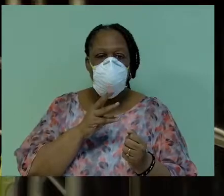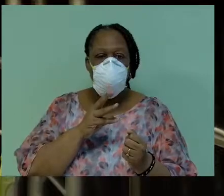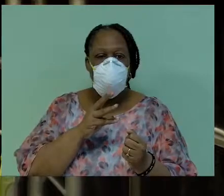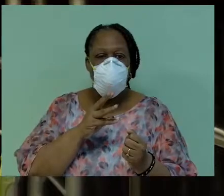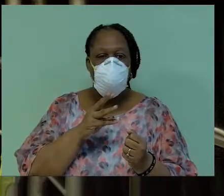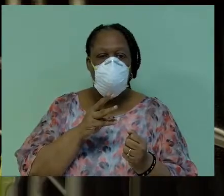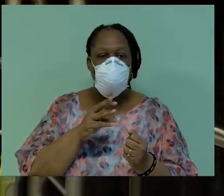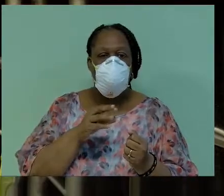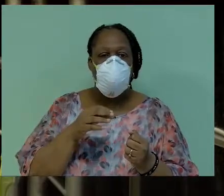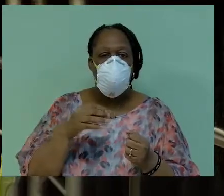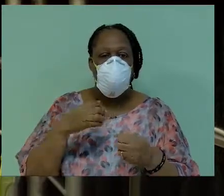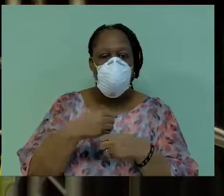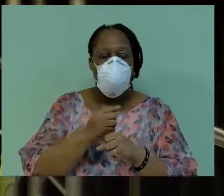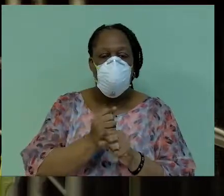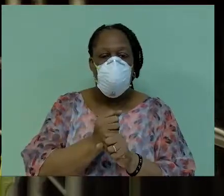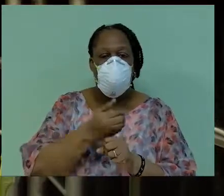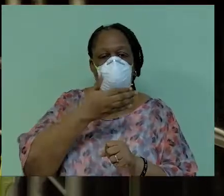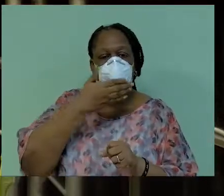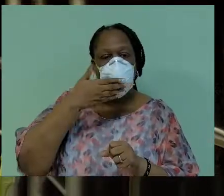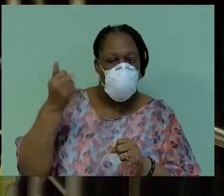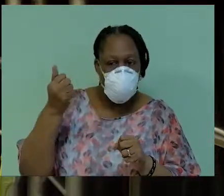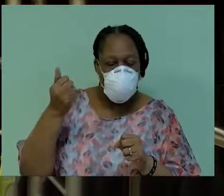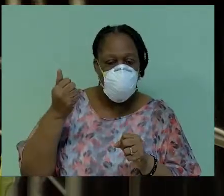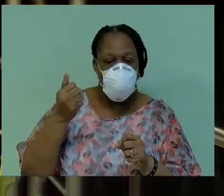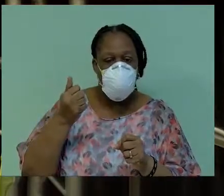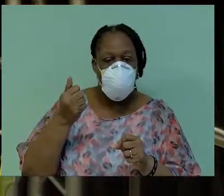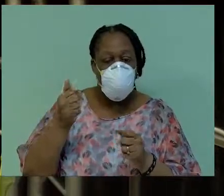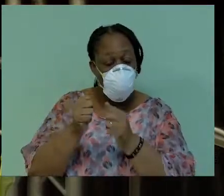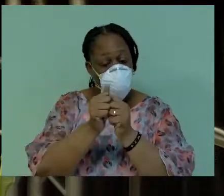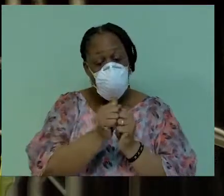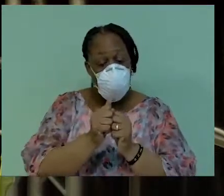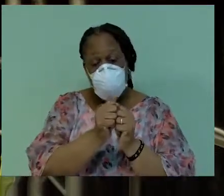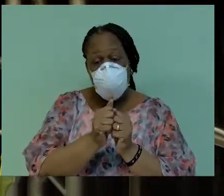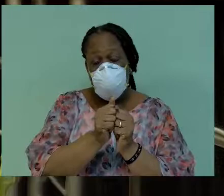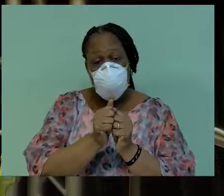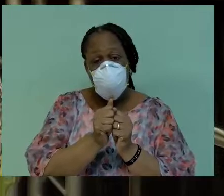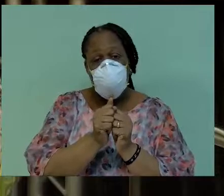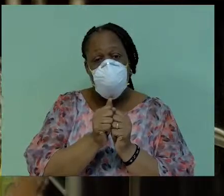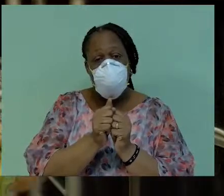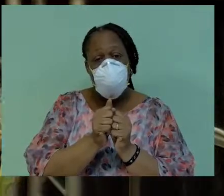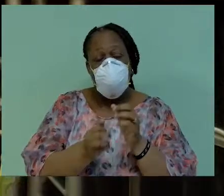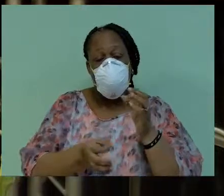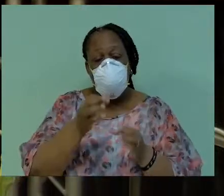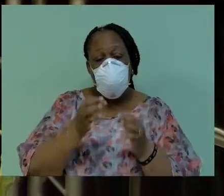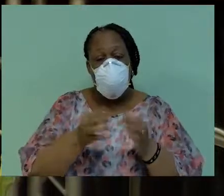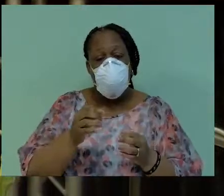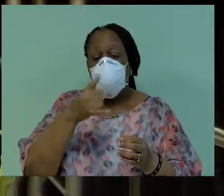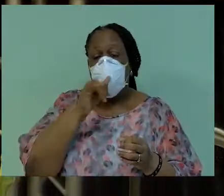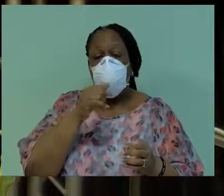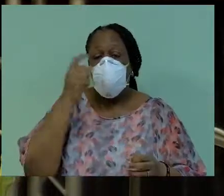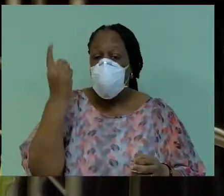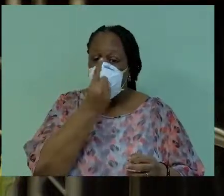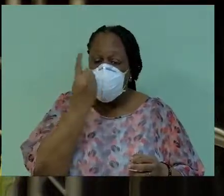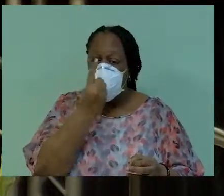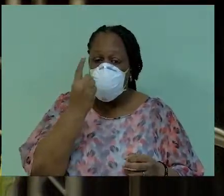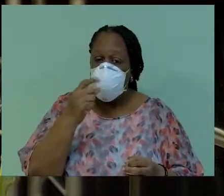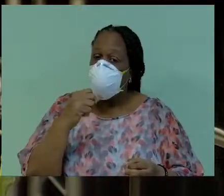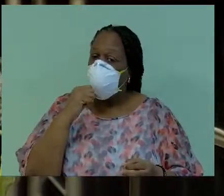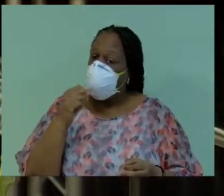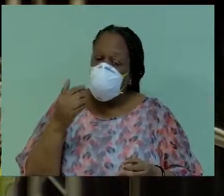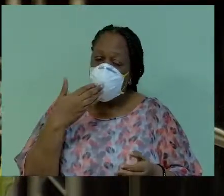increases the strength in terms of the pliability of the alcohol across all areas. So